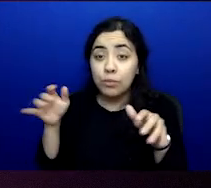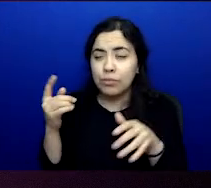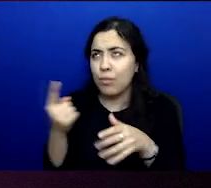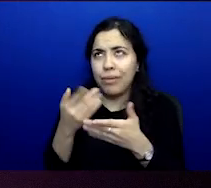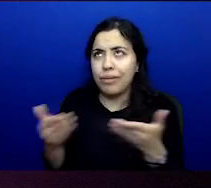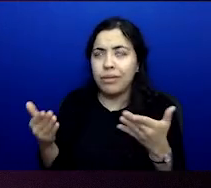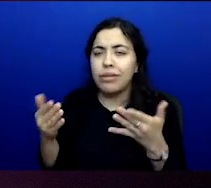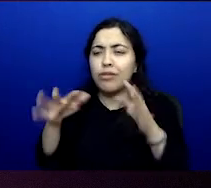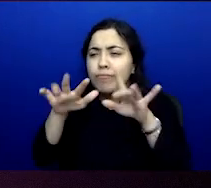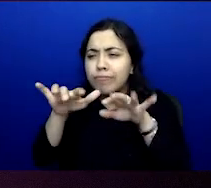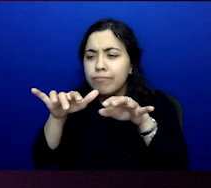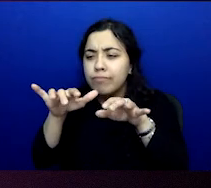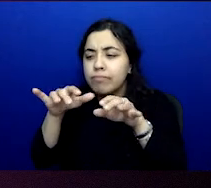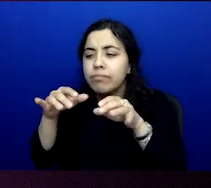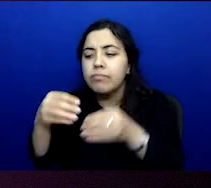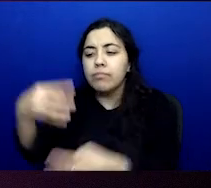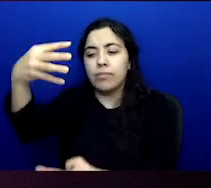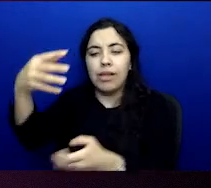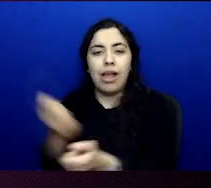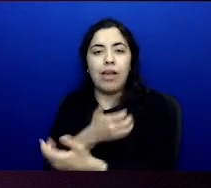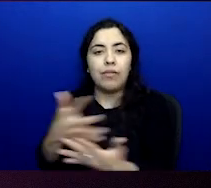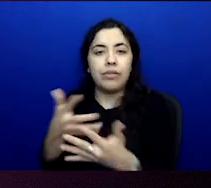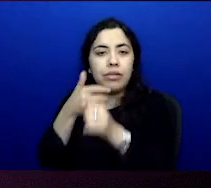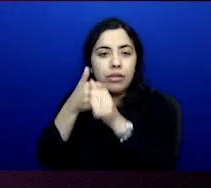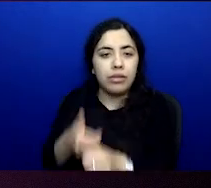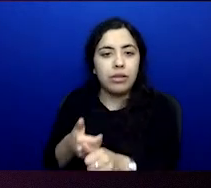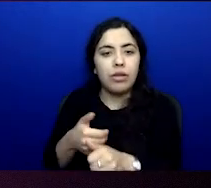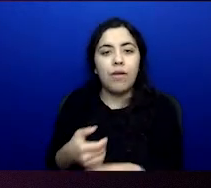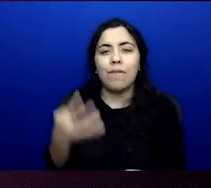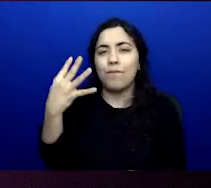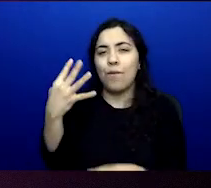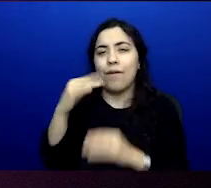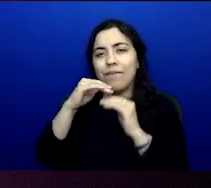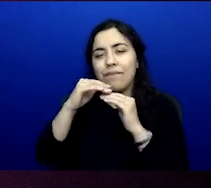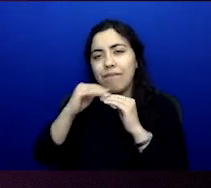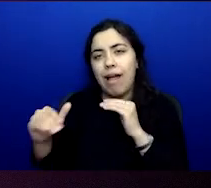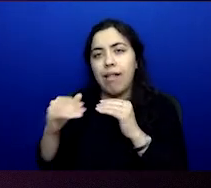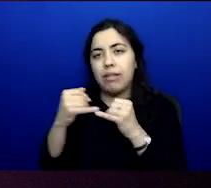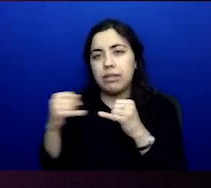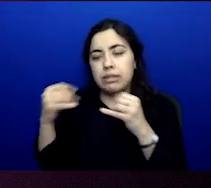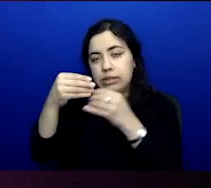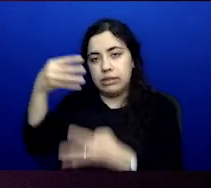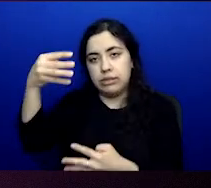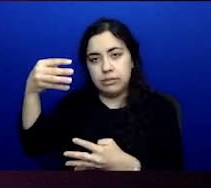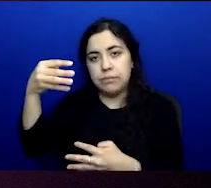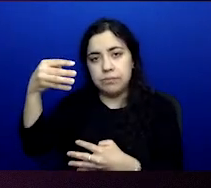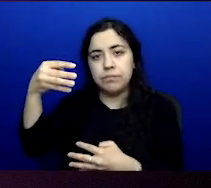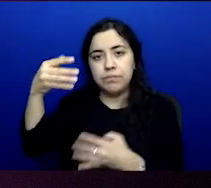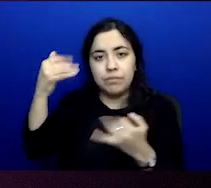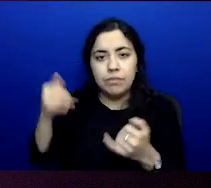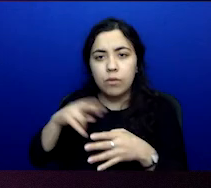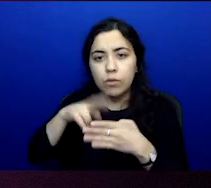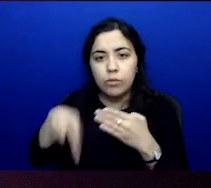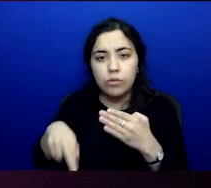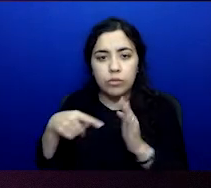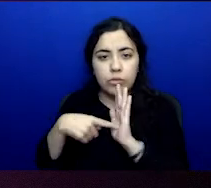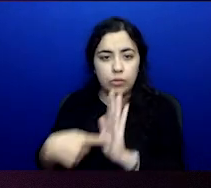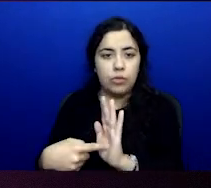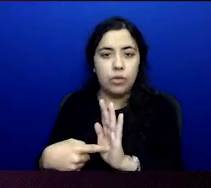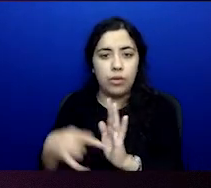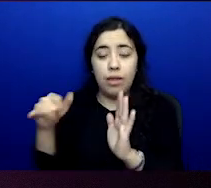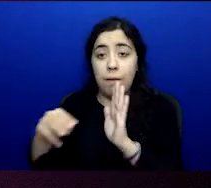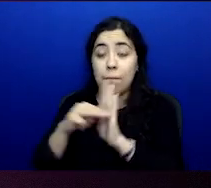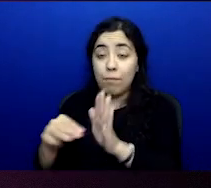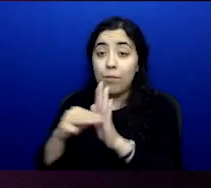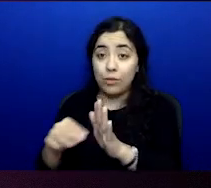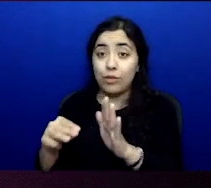just display everything according to the arrangement of the 4 flat lists. But now the results will be displayed under the